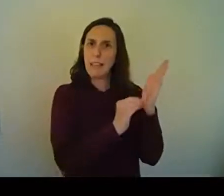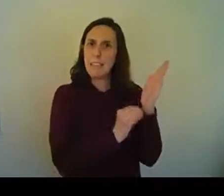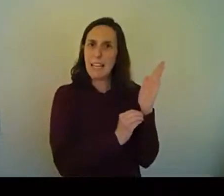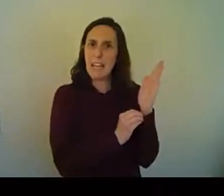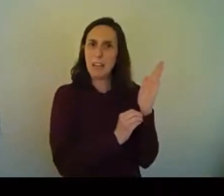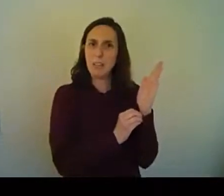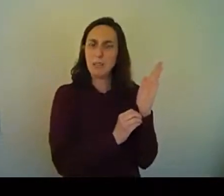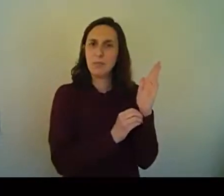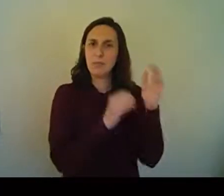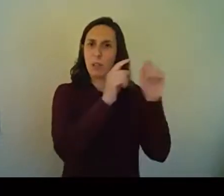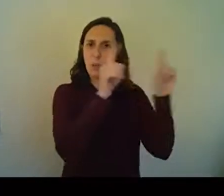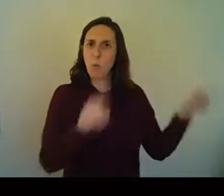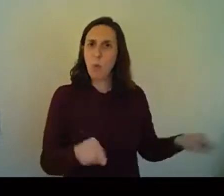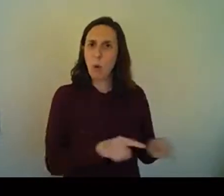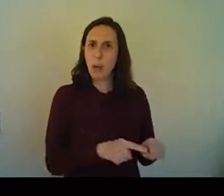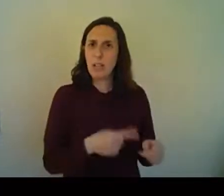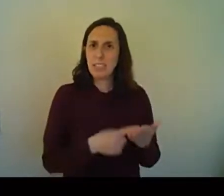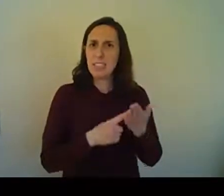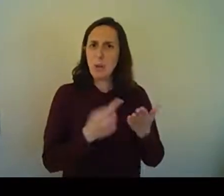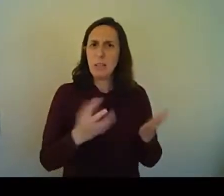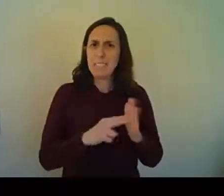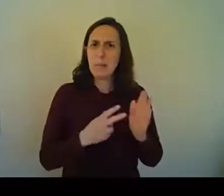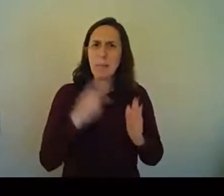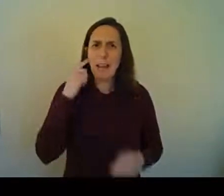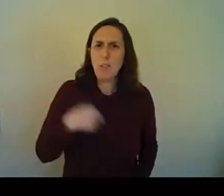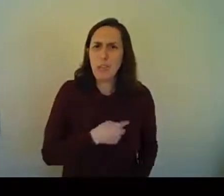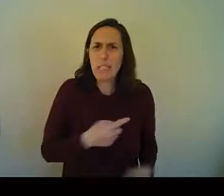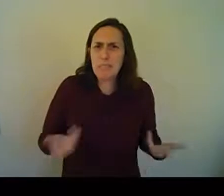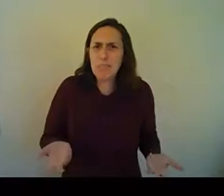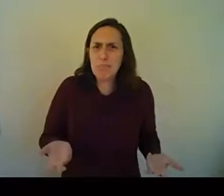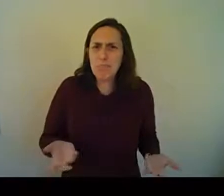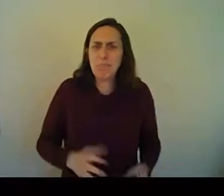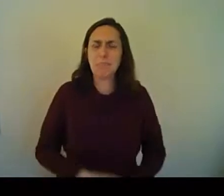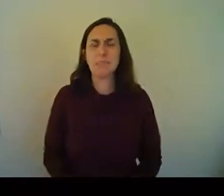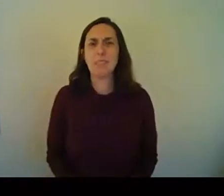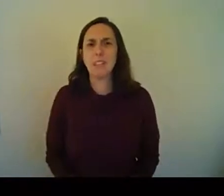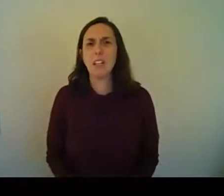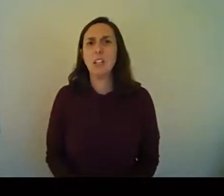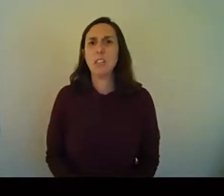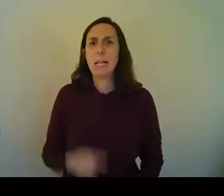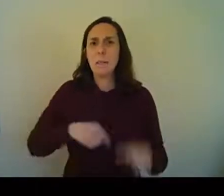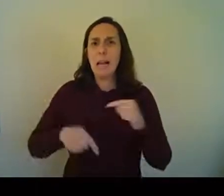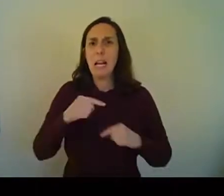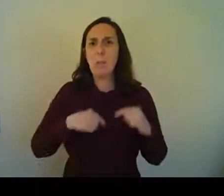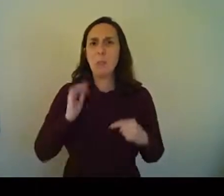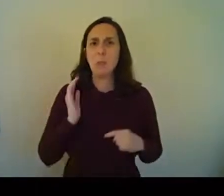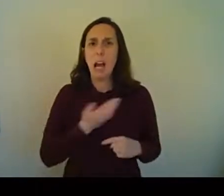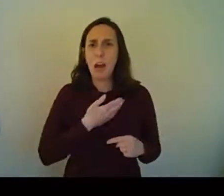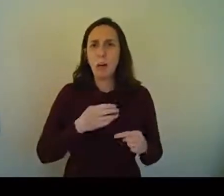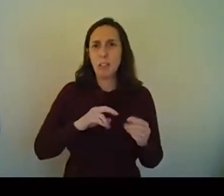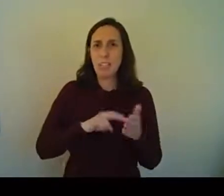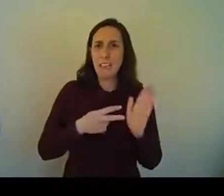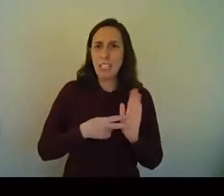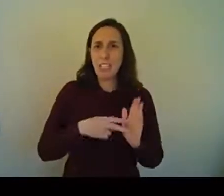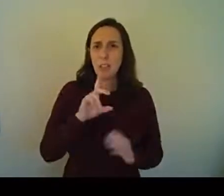talk about what this is going to mean for us. So go back to our definition of a polynomial here. I don't think I'll do it in a